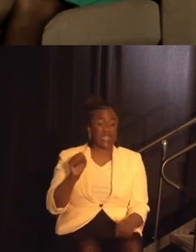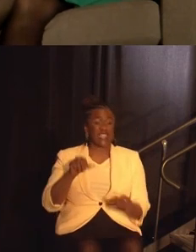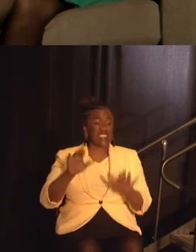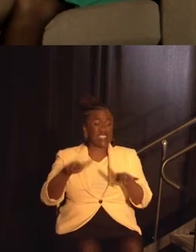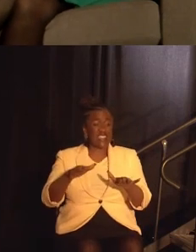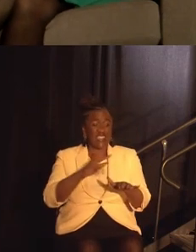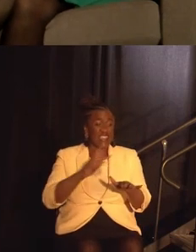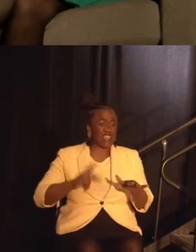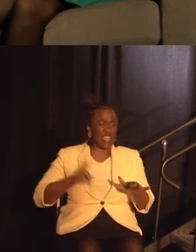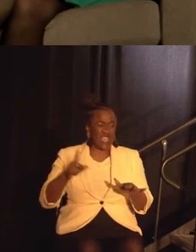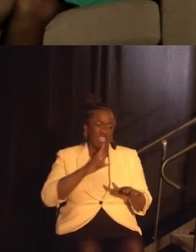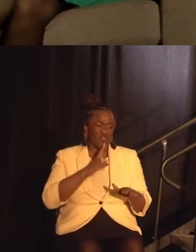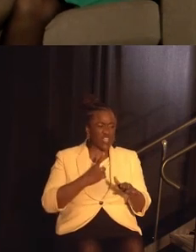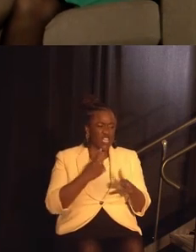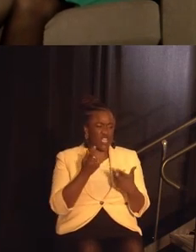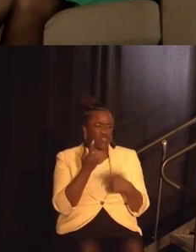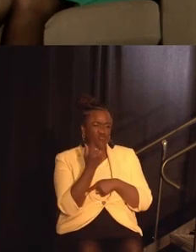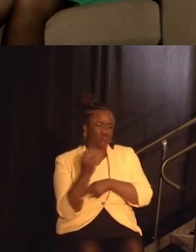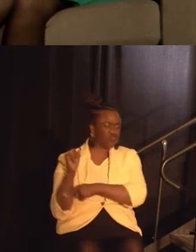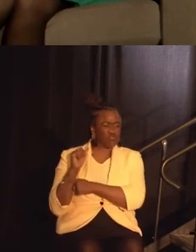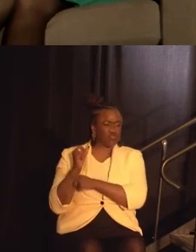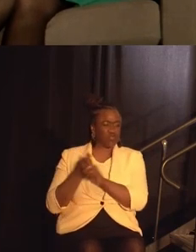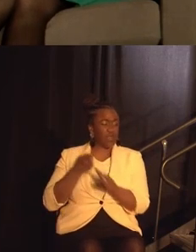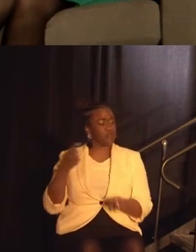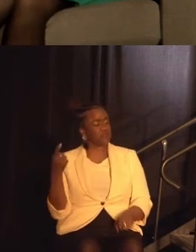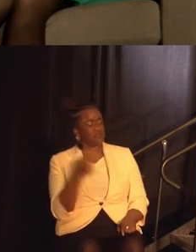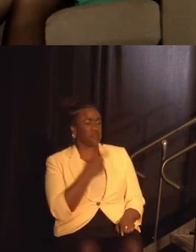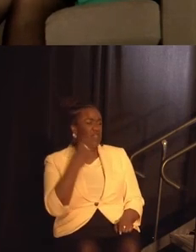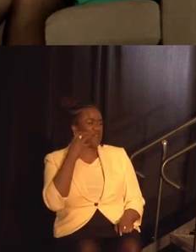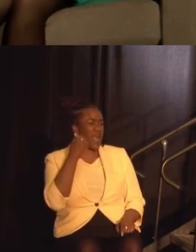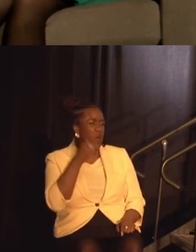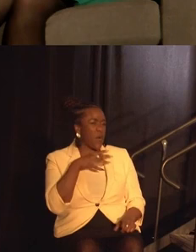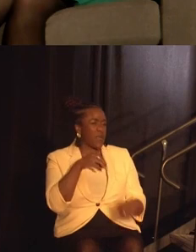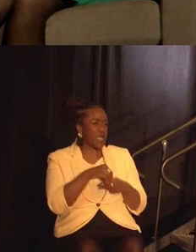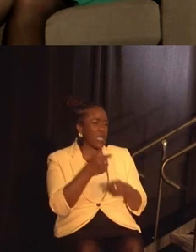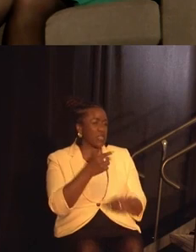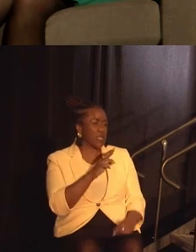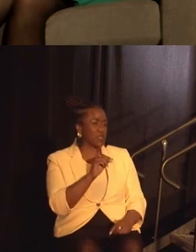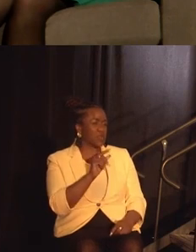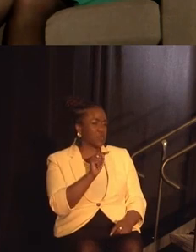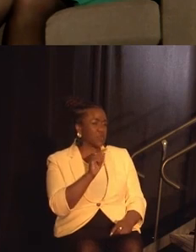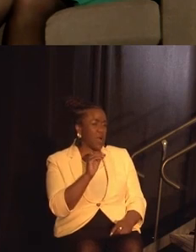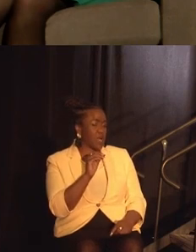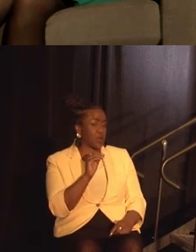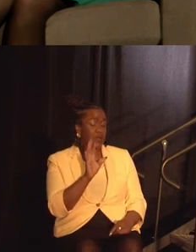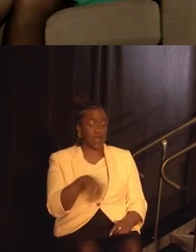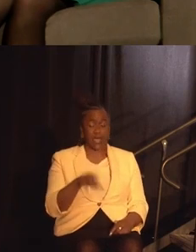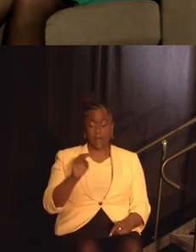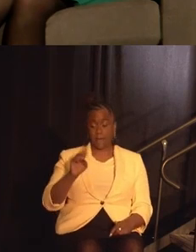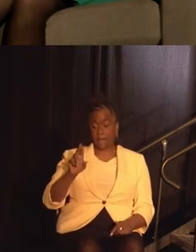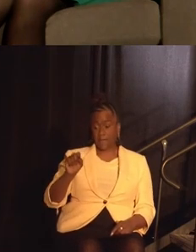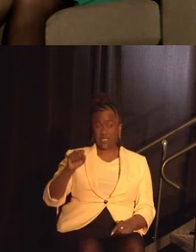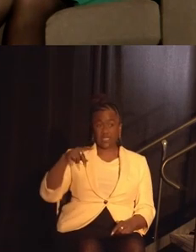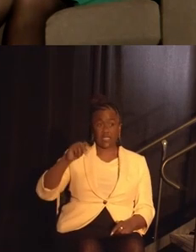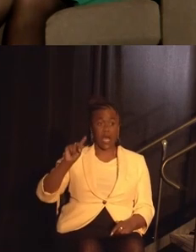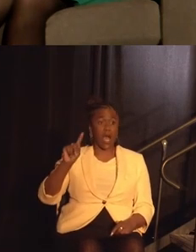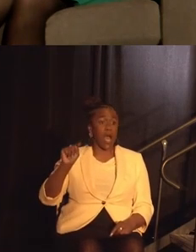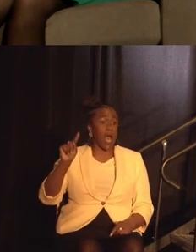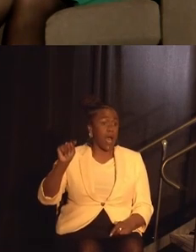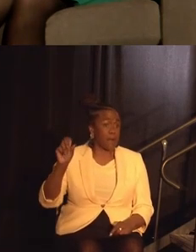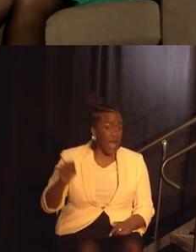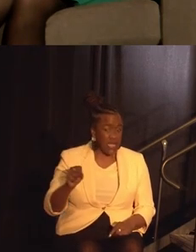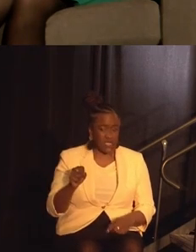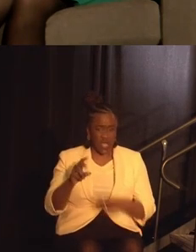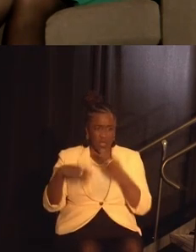smear campaign against the radical fatty in the next grotto. And then we'll close on Mrs. Potts.